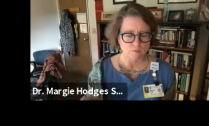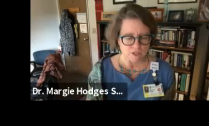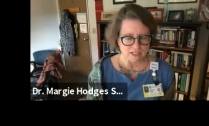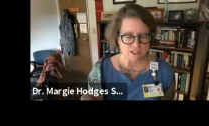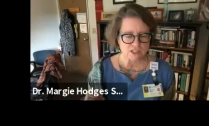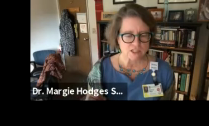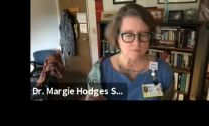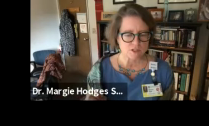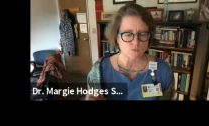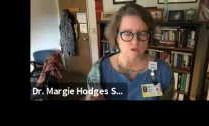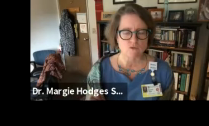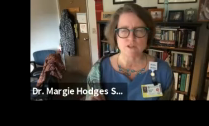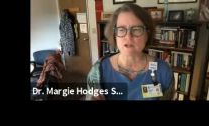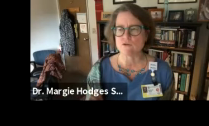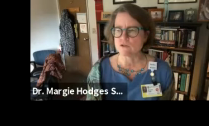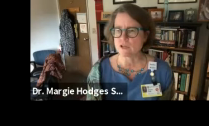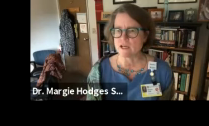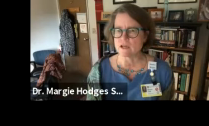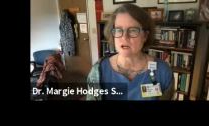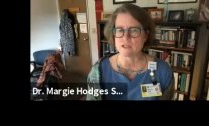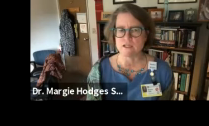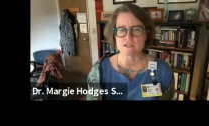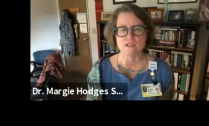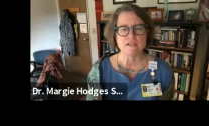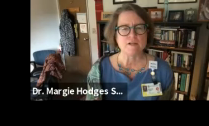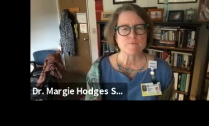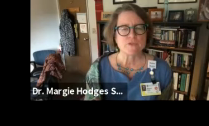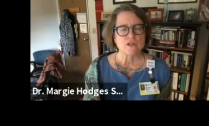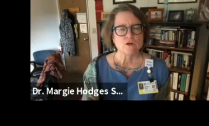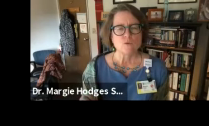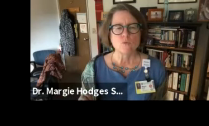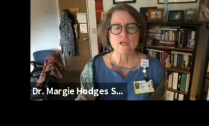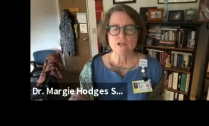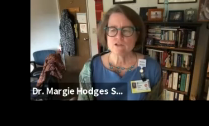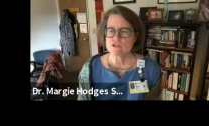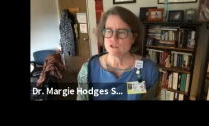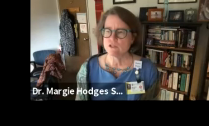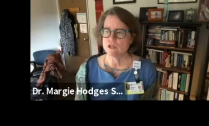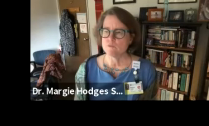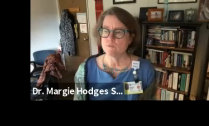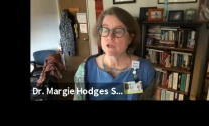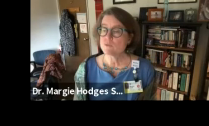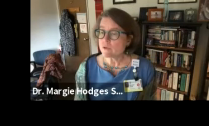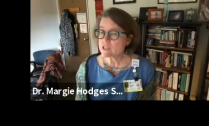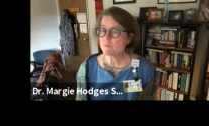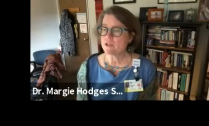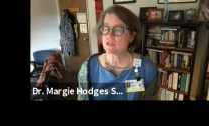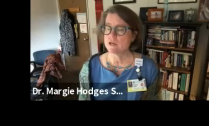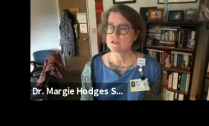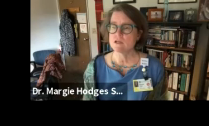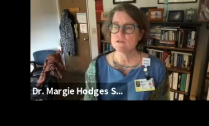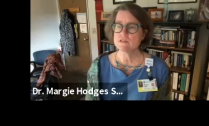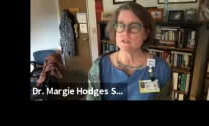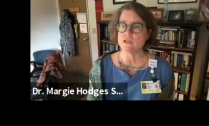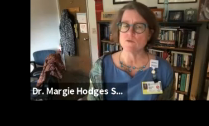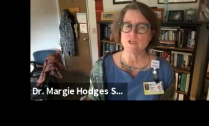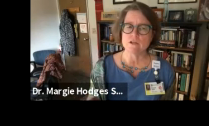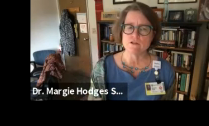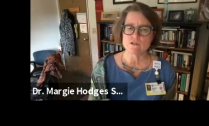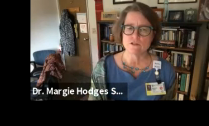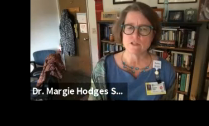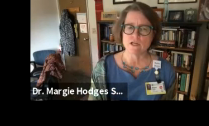on communications teams that worked with our critical care colleagues. We understood, because we were experiencing ourselves,